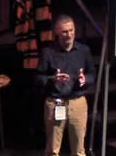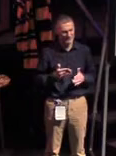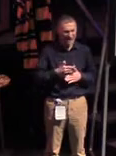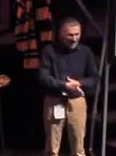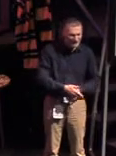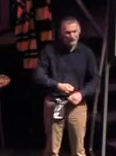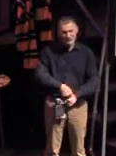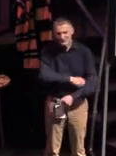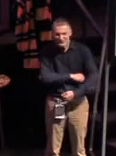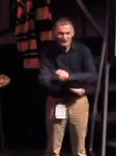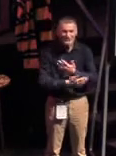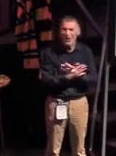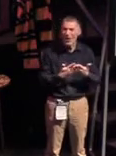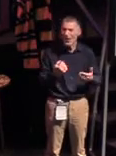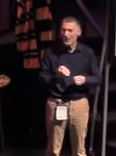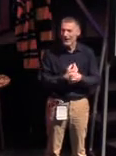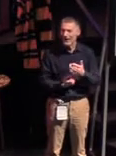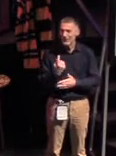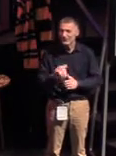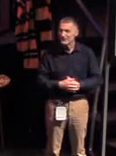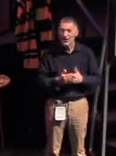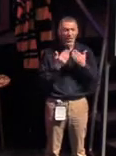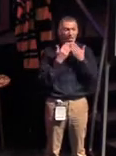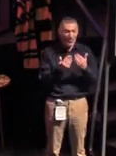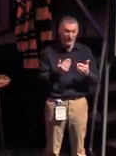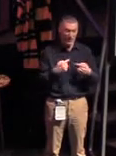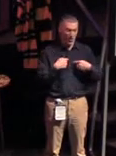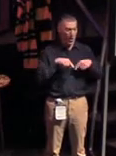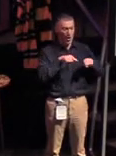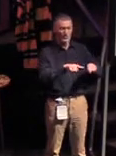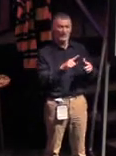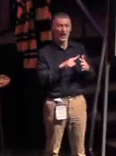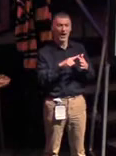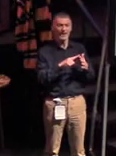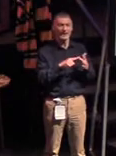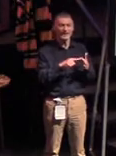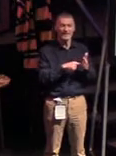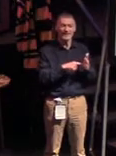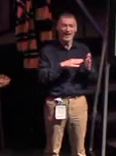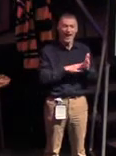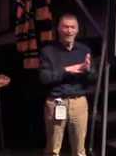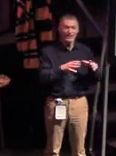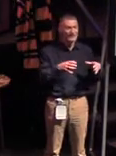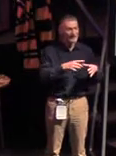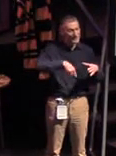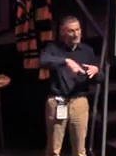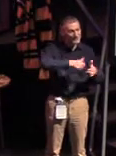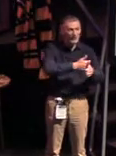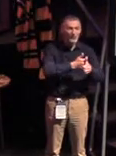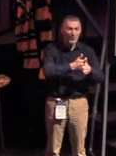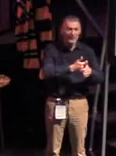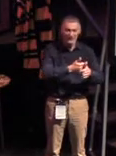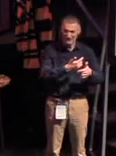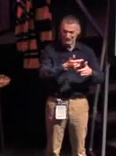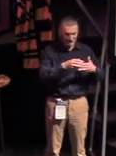and energy that's gone into making this happen. So a big thank you from us to the team at IETM who have been incredibly supportive and have guided us through